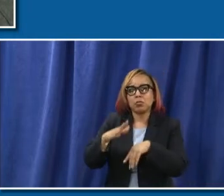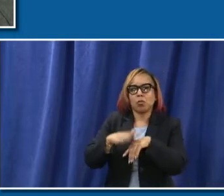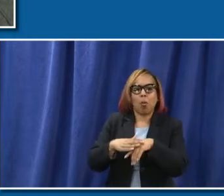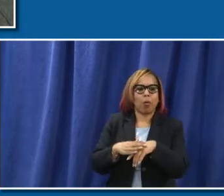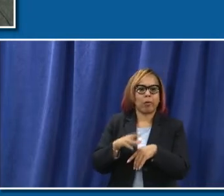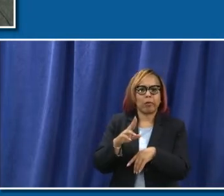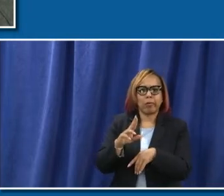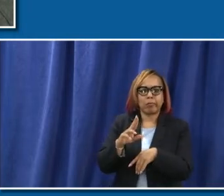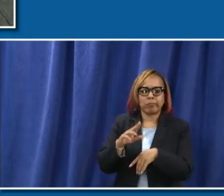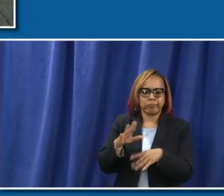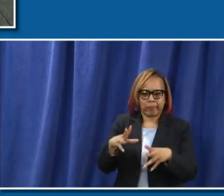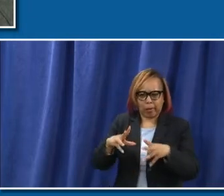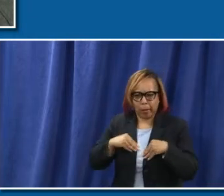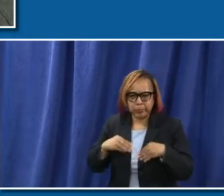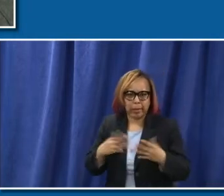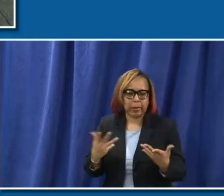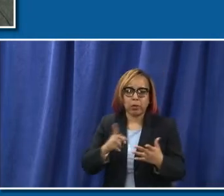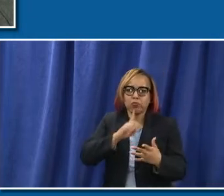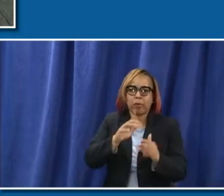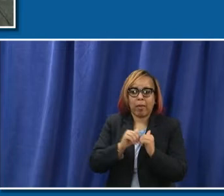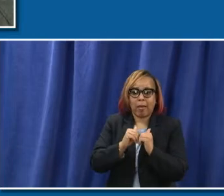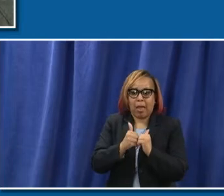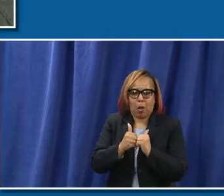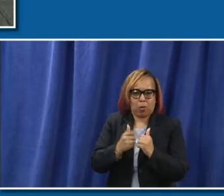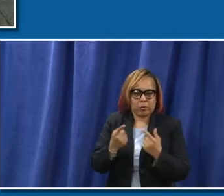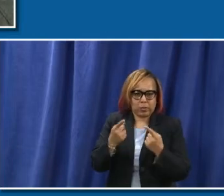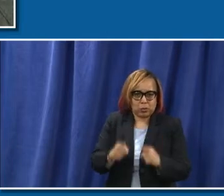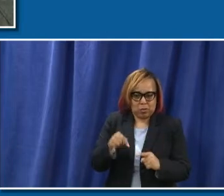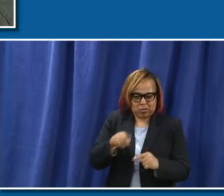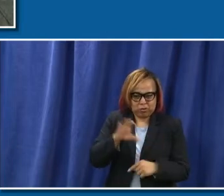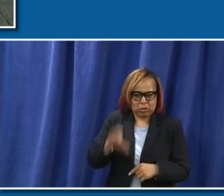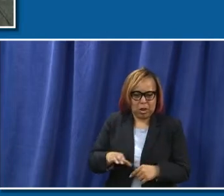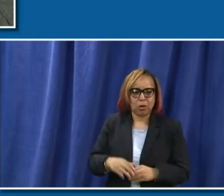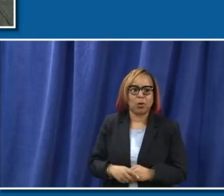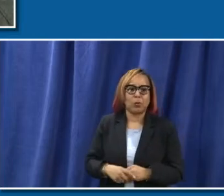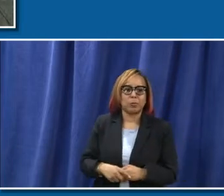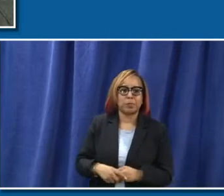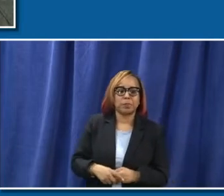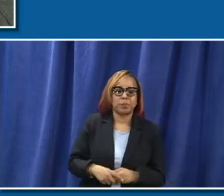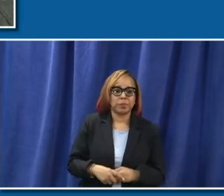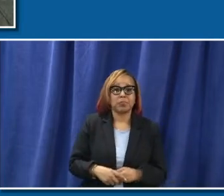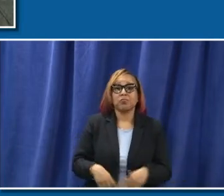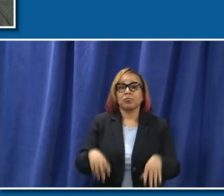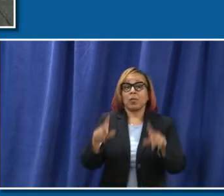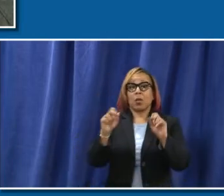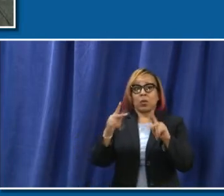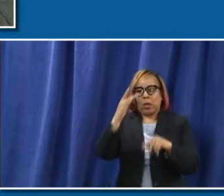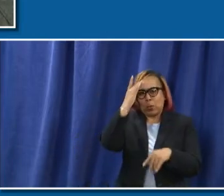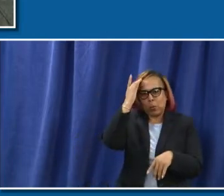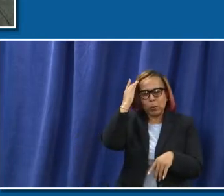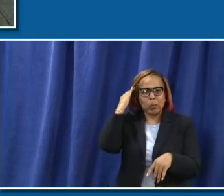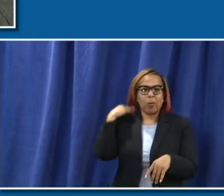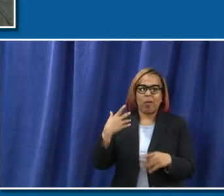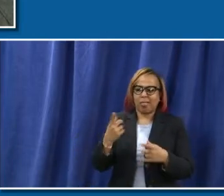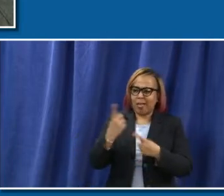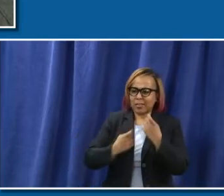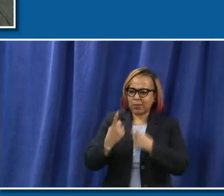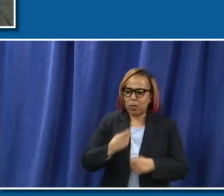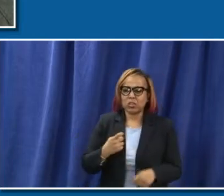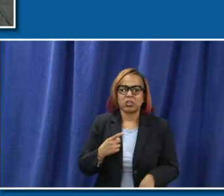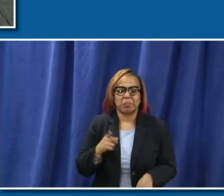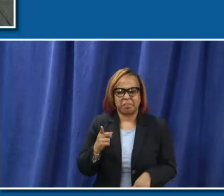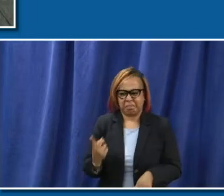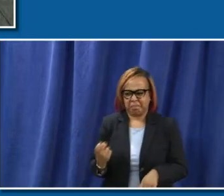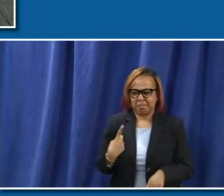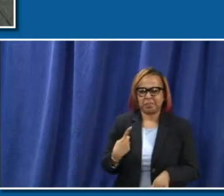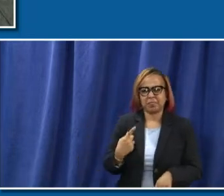the uptake, and really how this goes here in Chicago. Okay, lots of questions. Juan Rangel